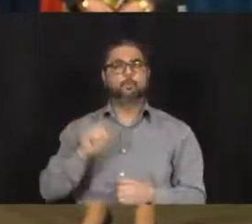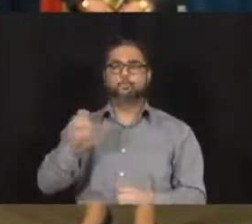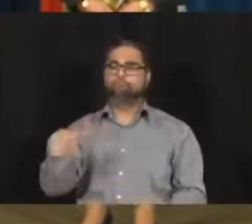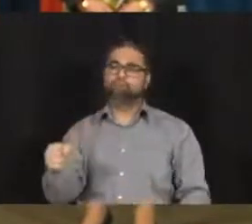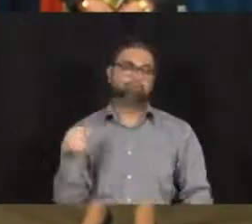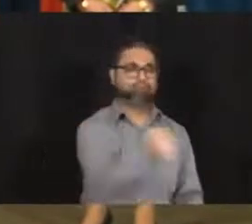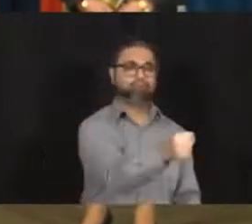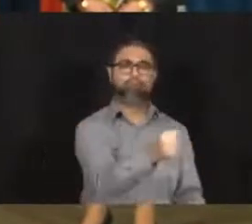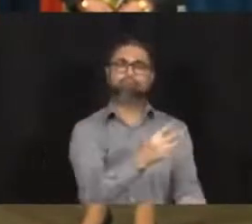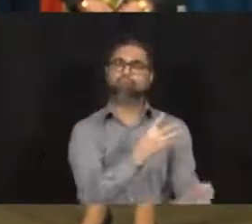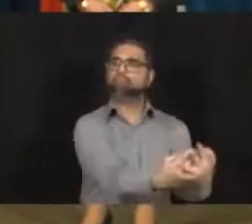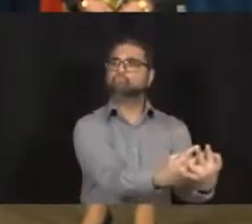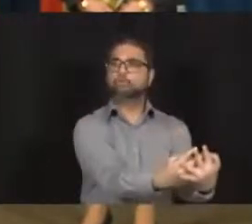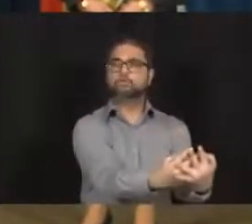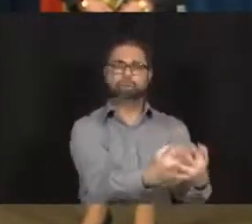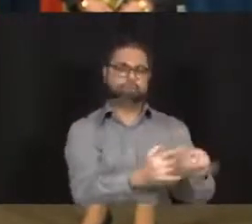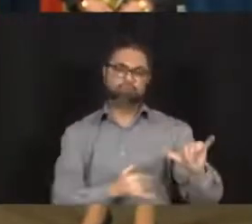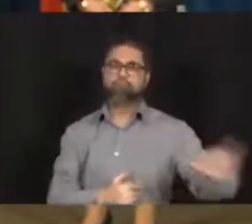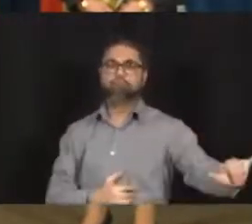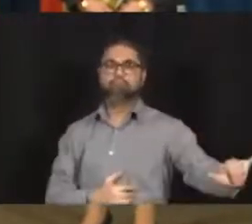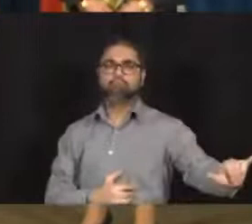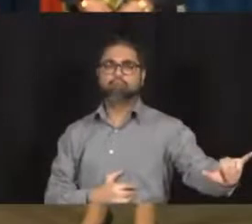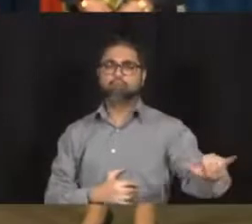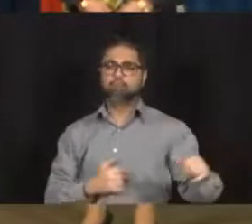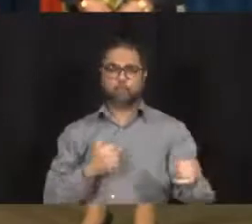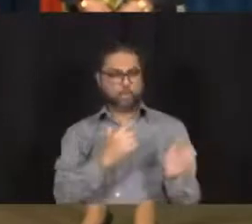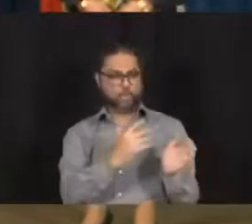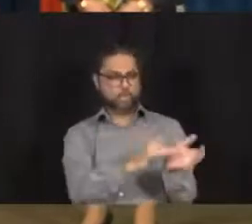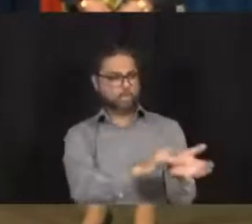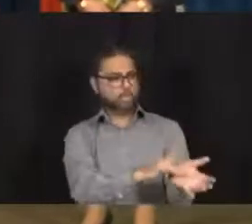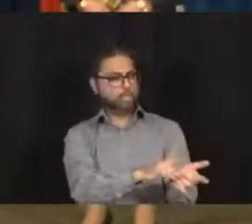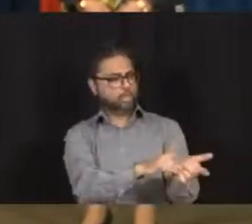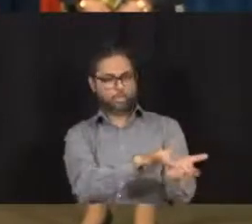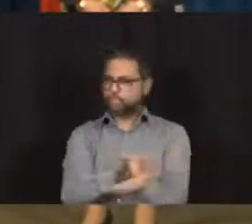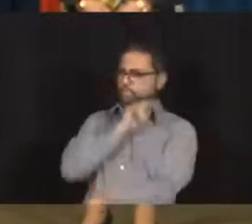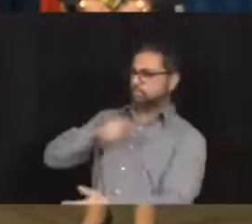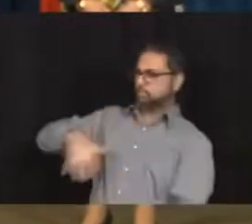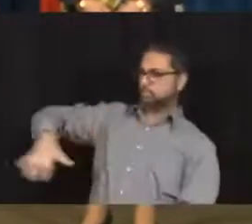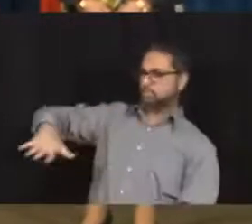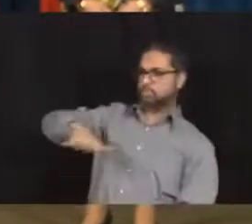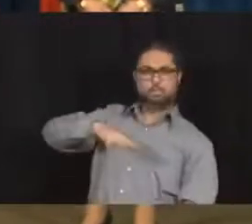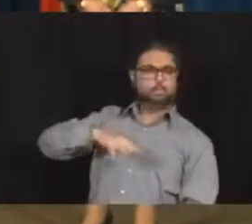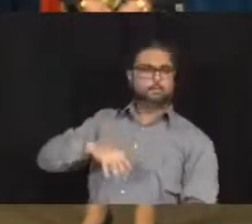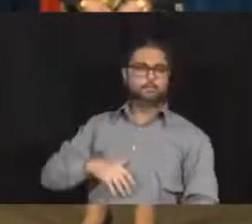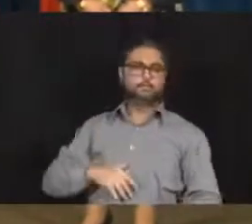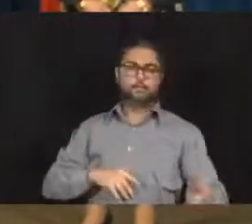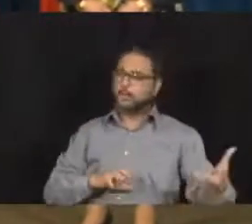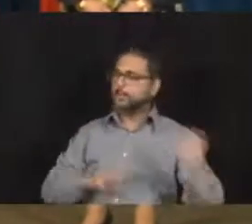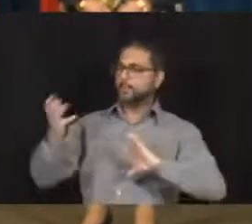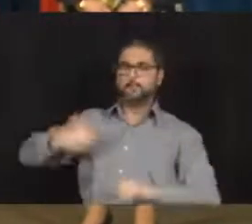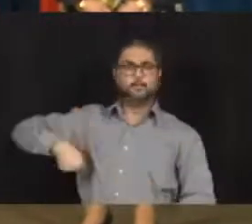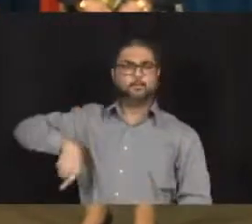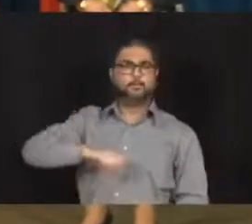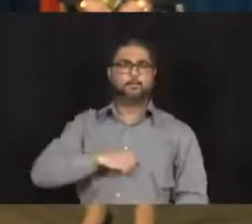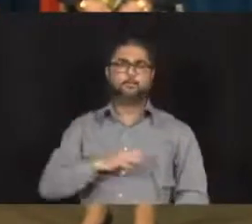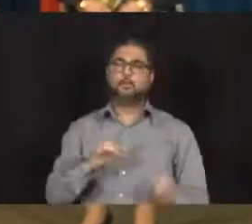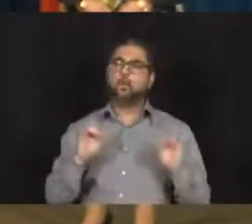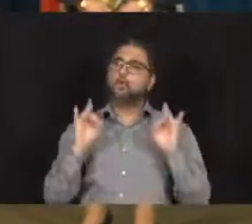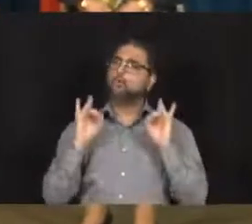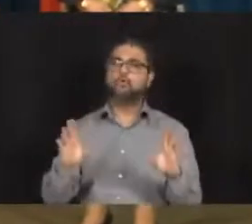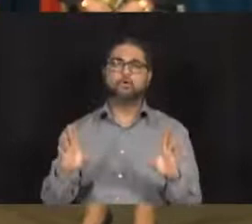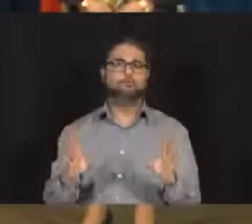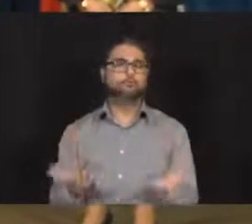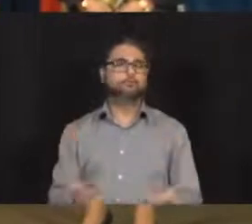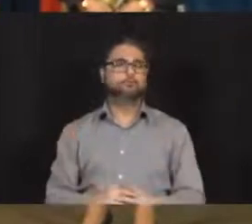away. Trying to make a buck off this virus, it's terrible. And a lot of